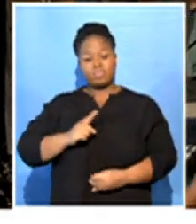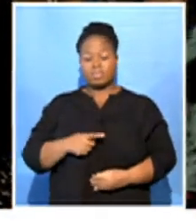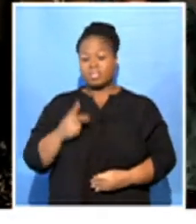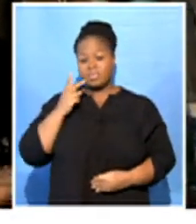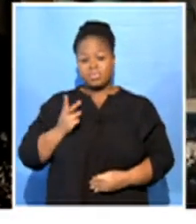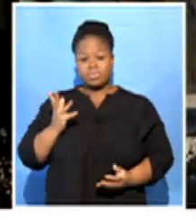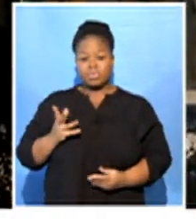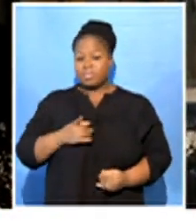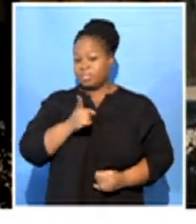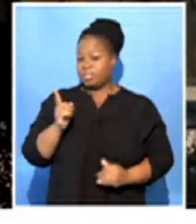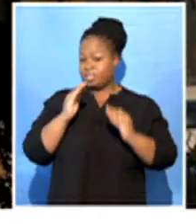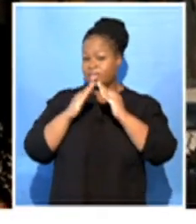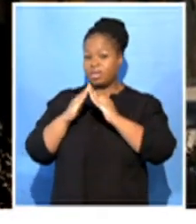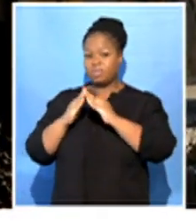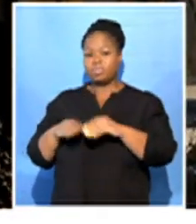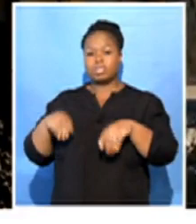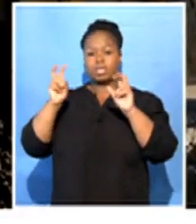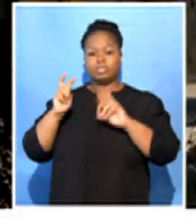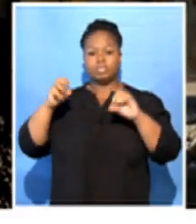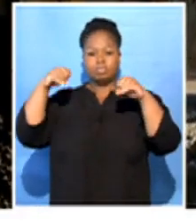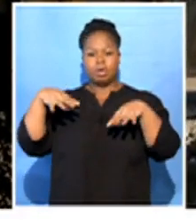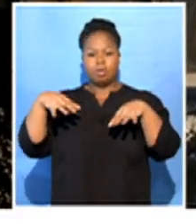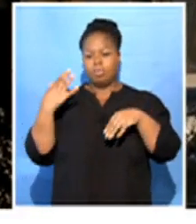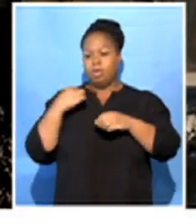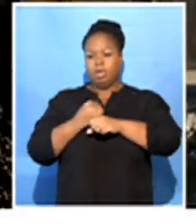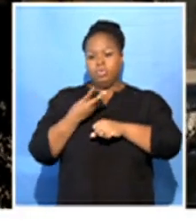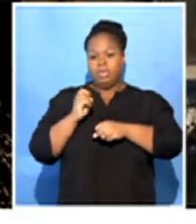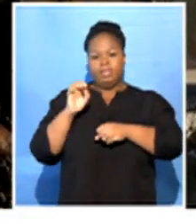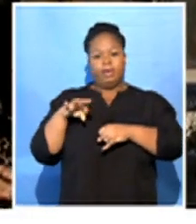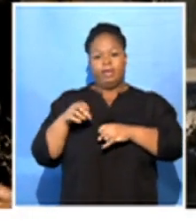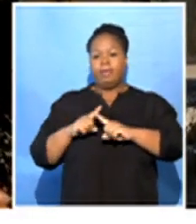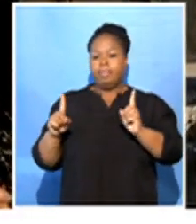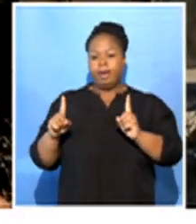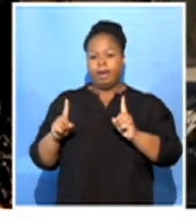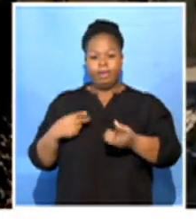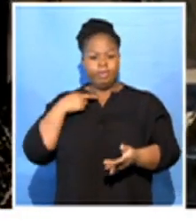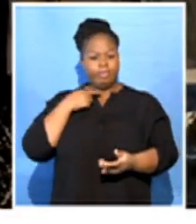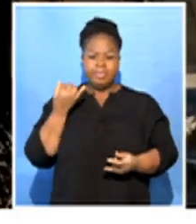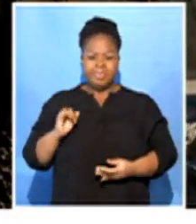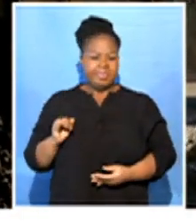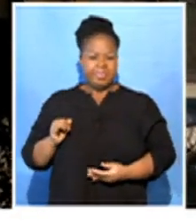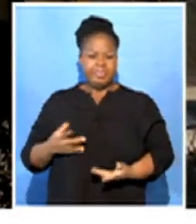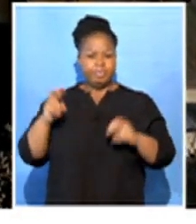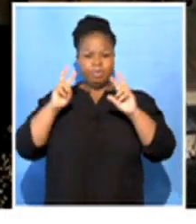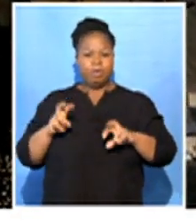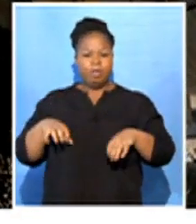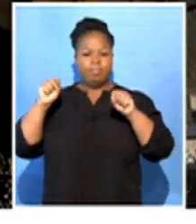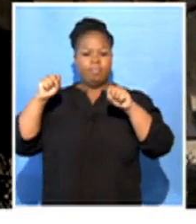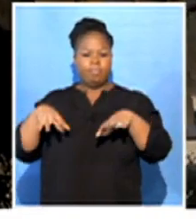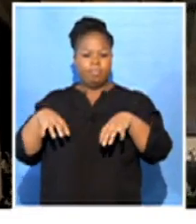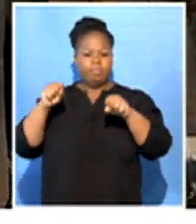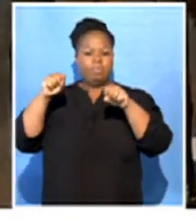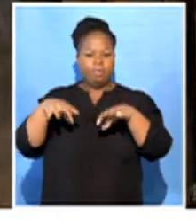that these houses were then electrified in 2013, but unfortunately the electricity